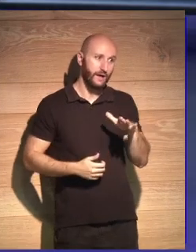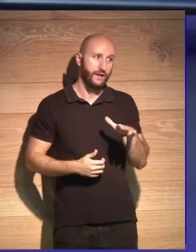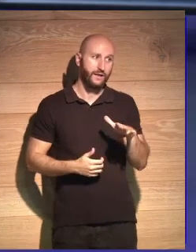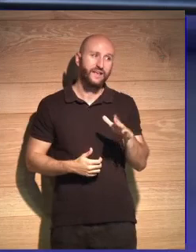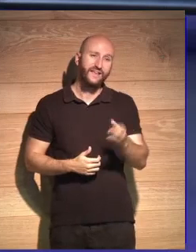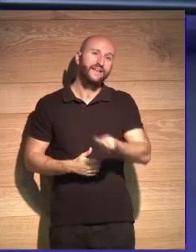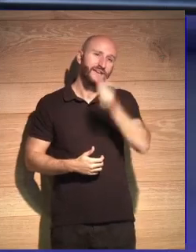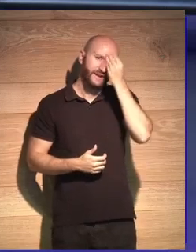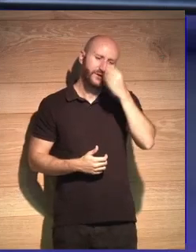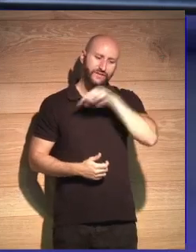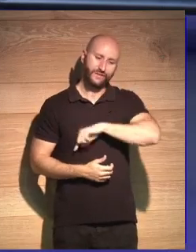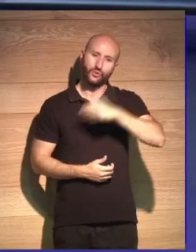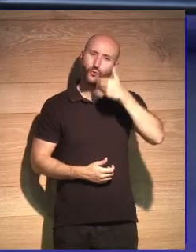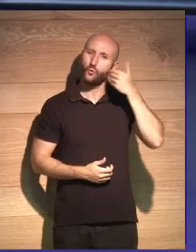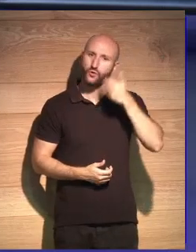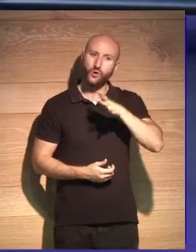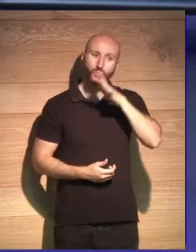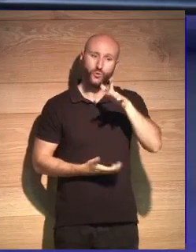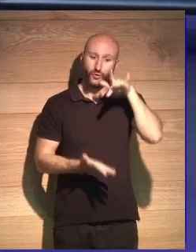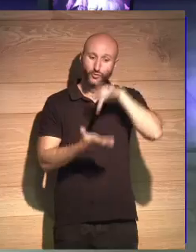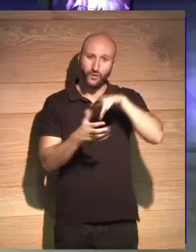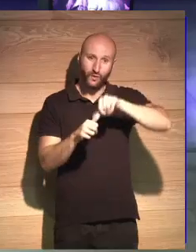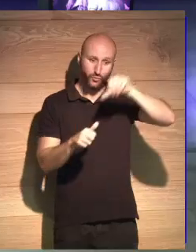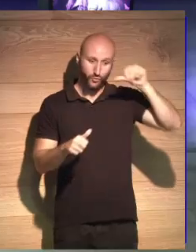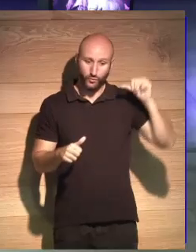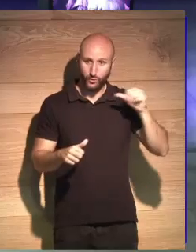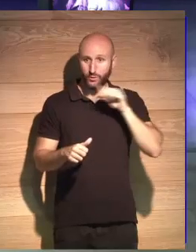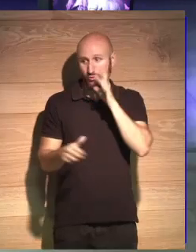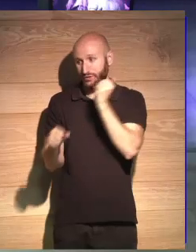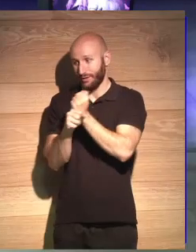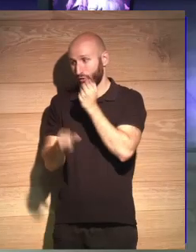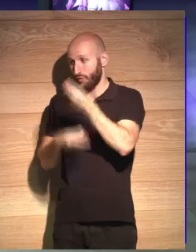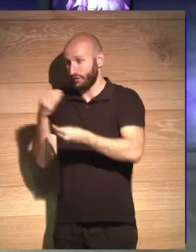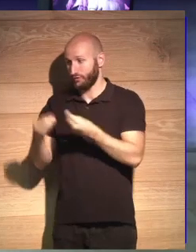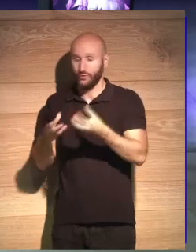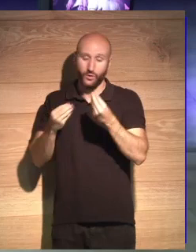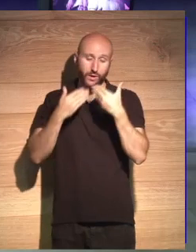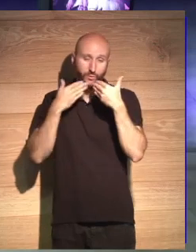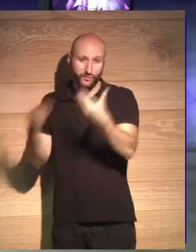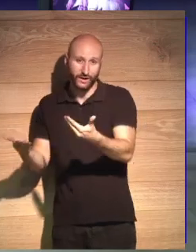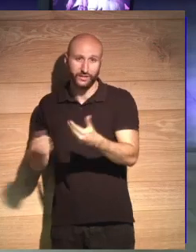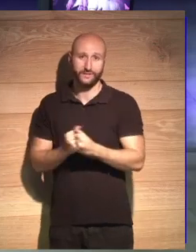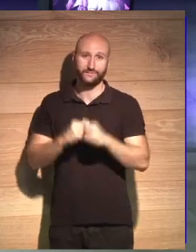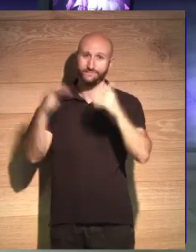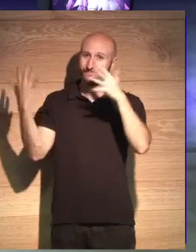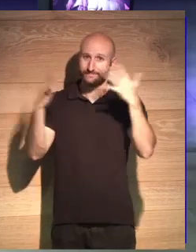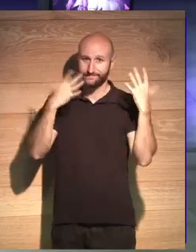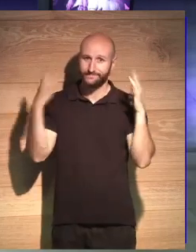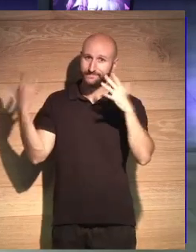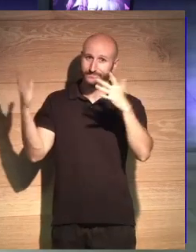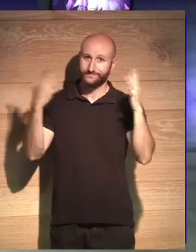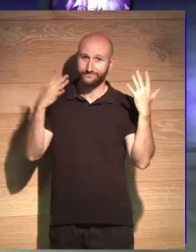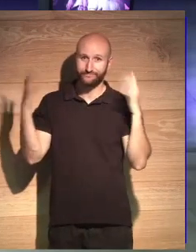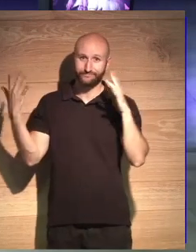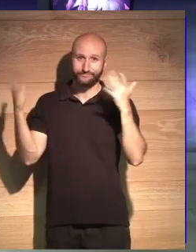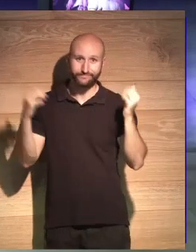the path, and I think that we can be proud of what we're seeing in the recently, but there's a